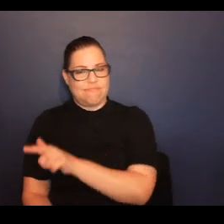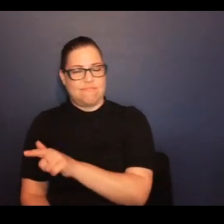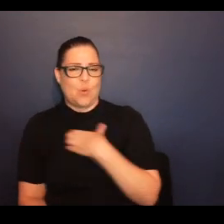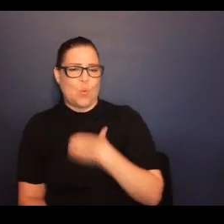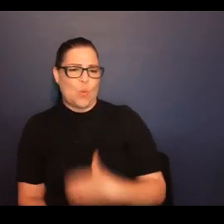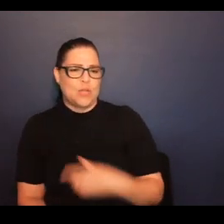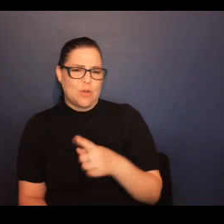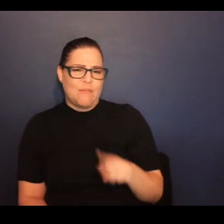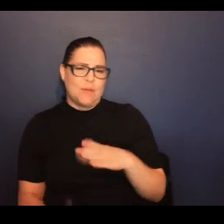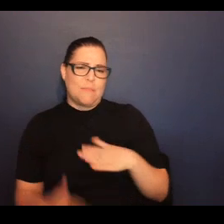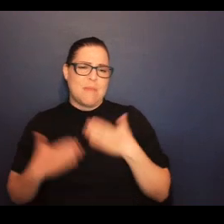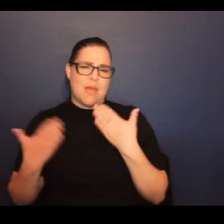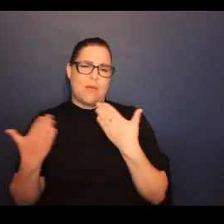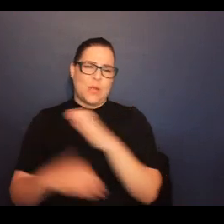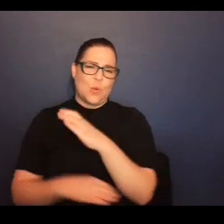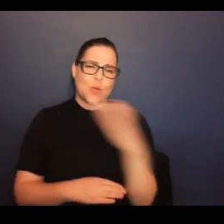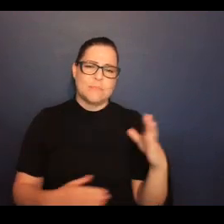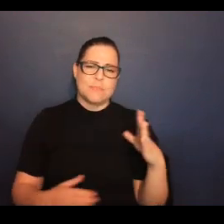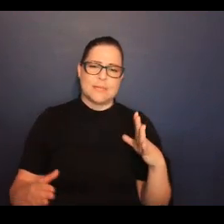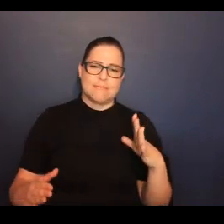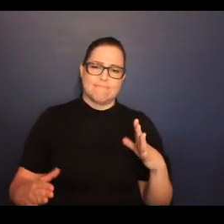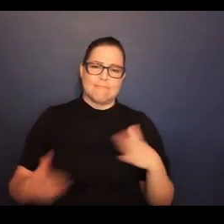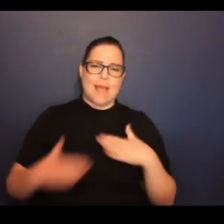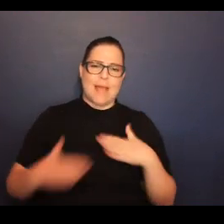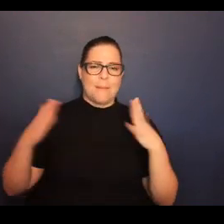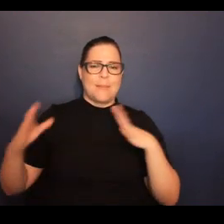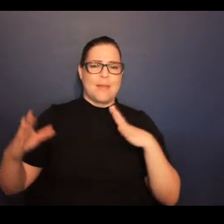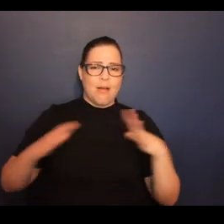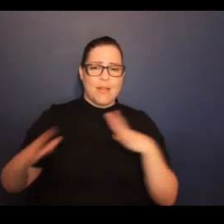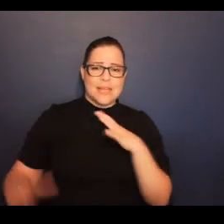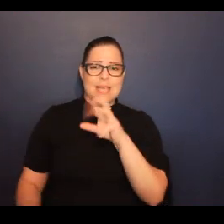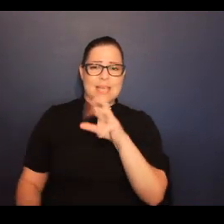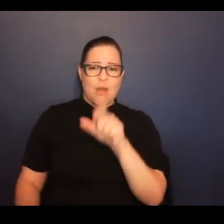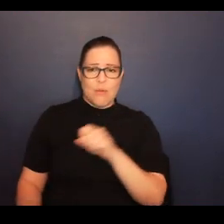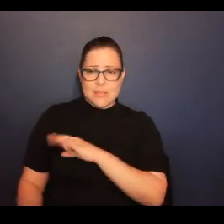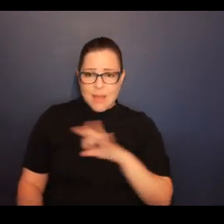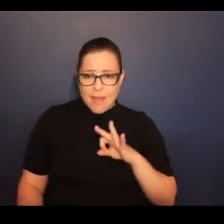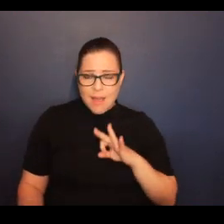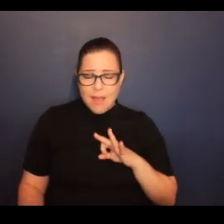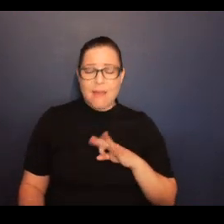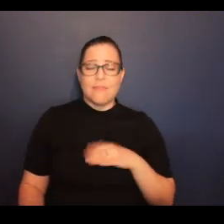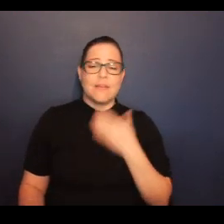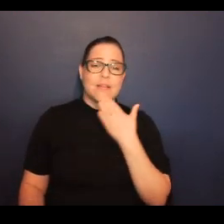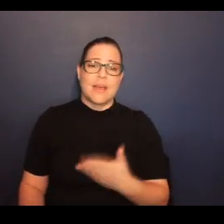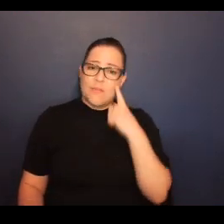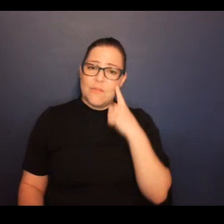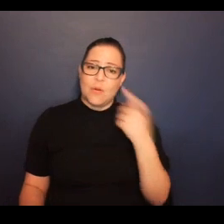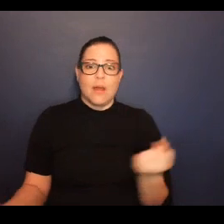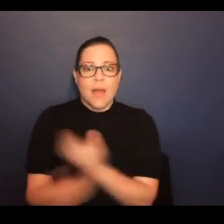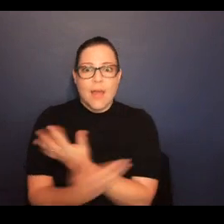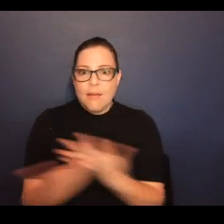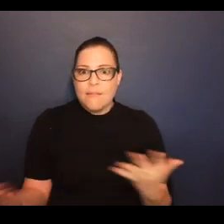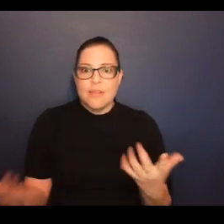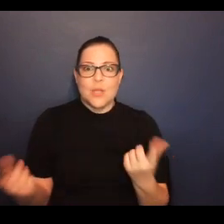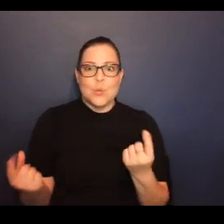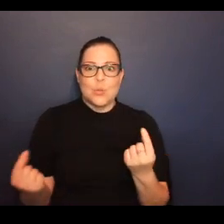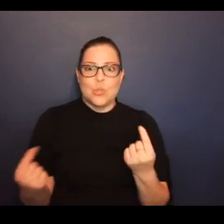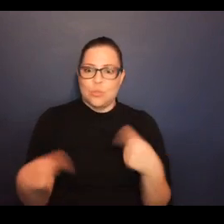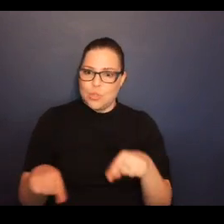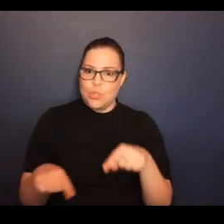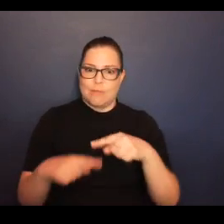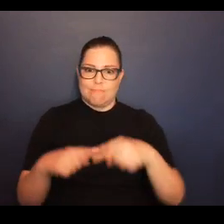Merry Christmas and Happy Holidays. This is our to CRA staff. You know, thank you for everything that you do for us throughout the